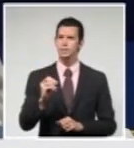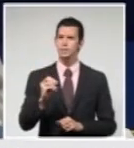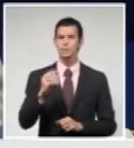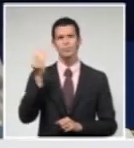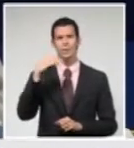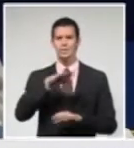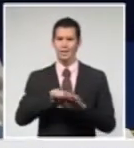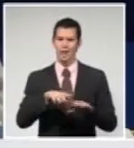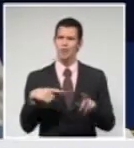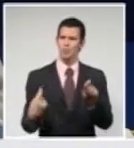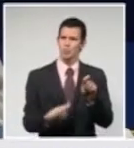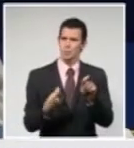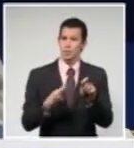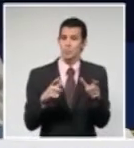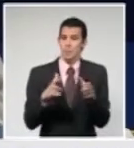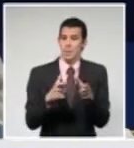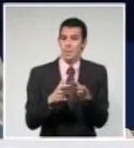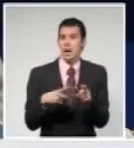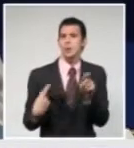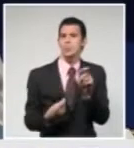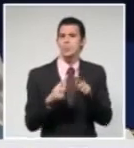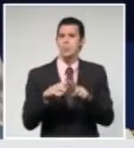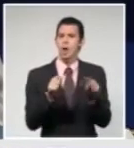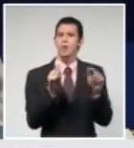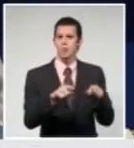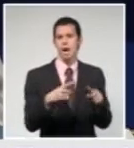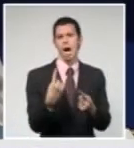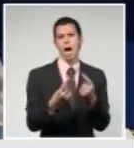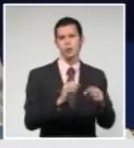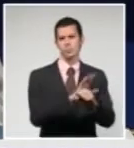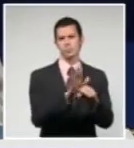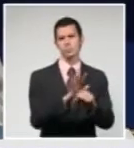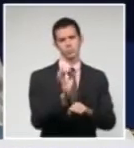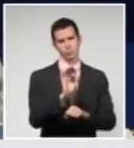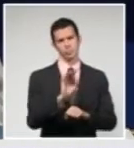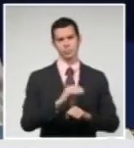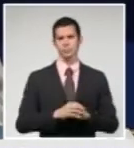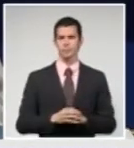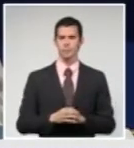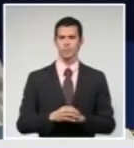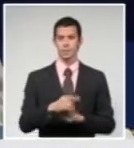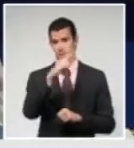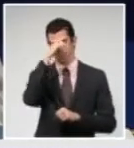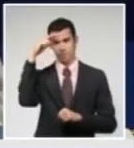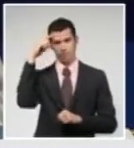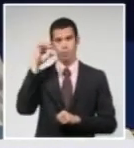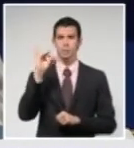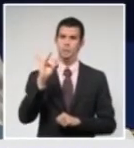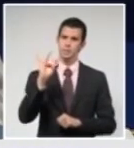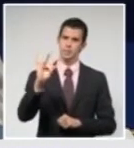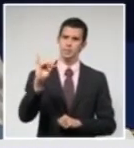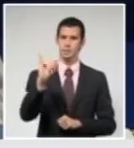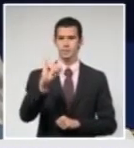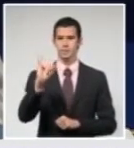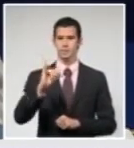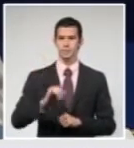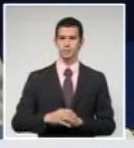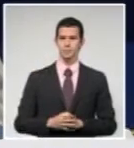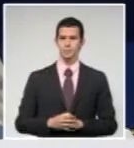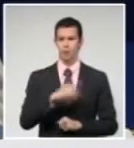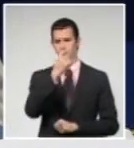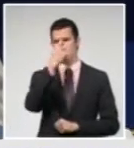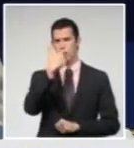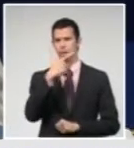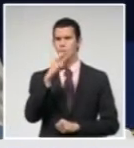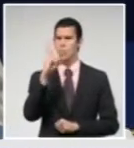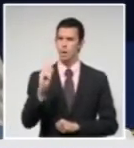170, Cienfuegos, 164, Villa Clara, 370,